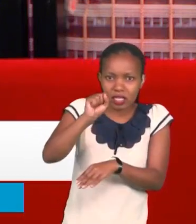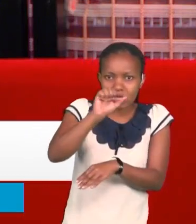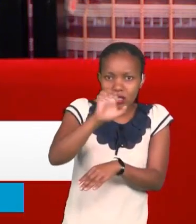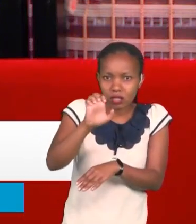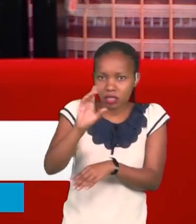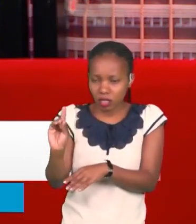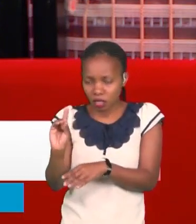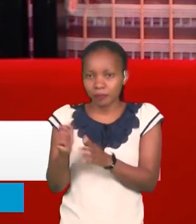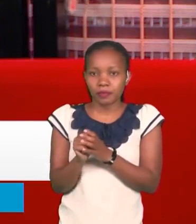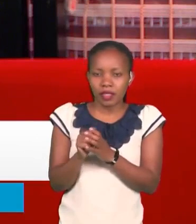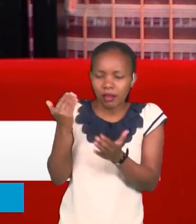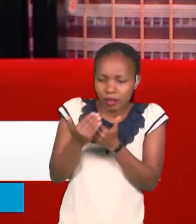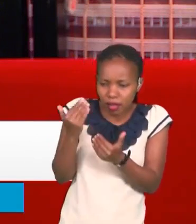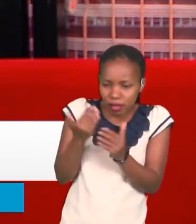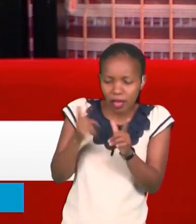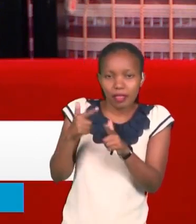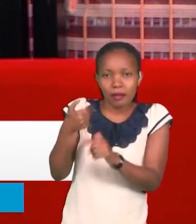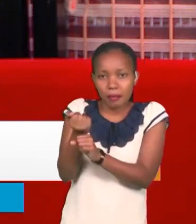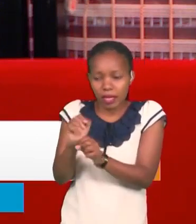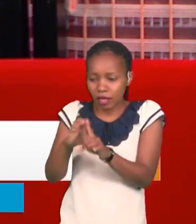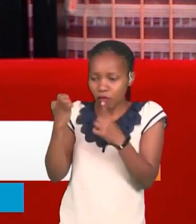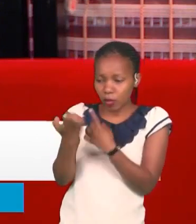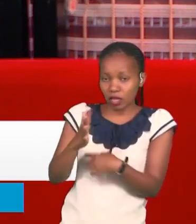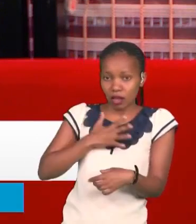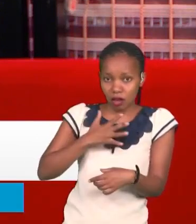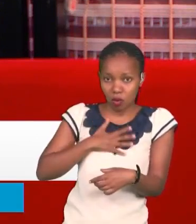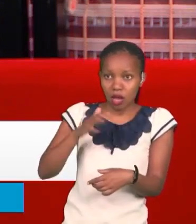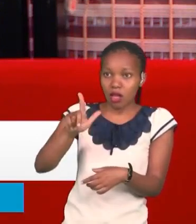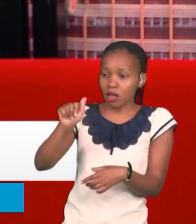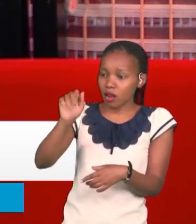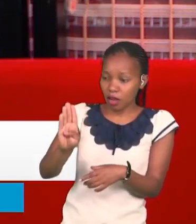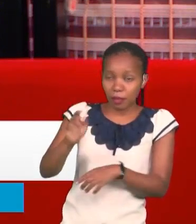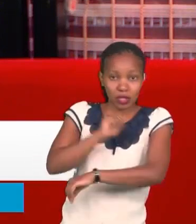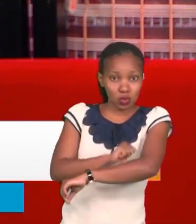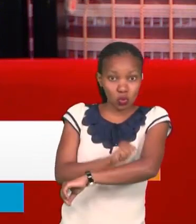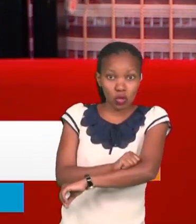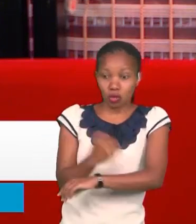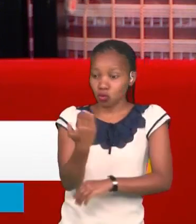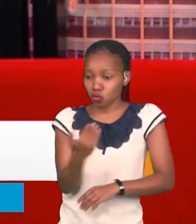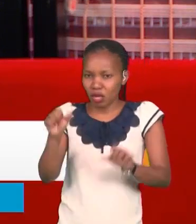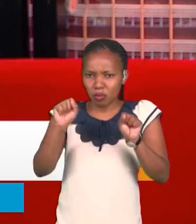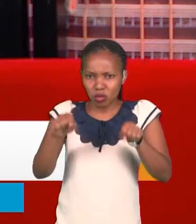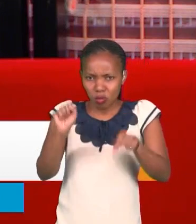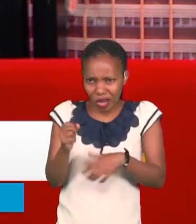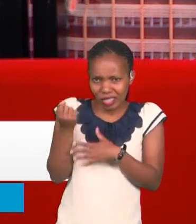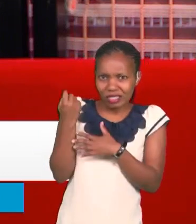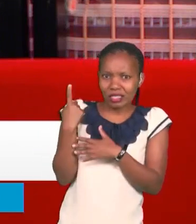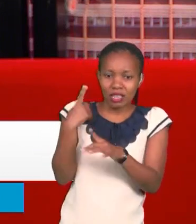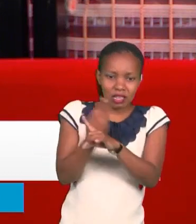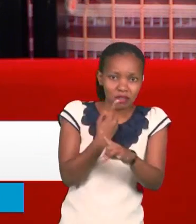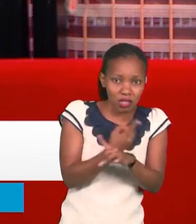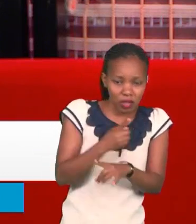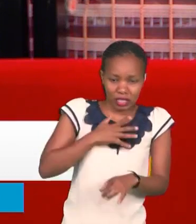put it in, and all these we are creating an environment lab in the schools where children now understand various science